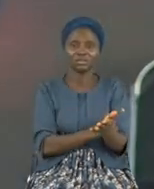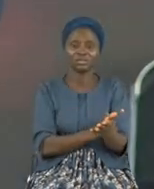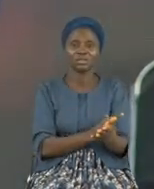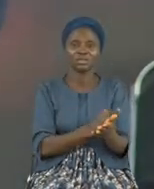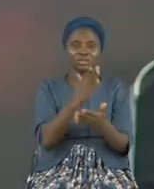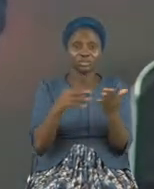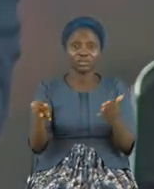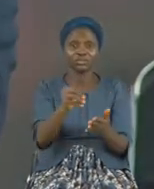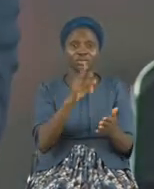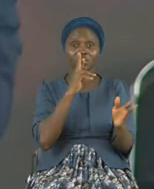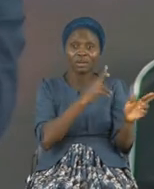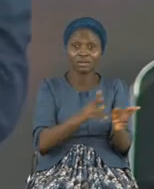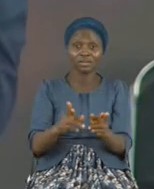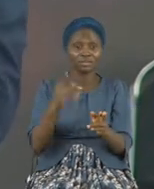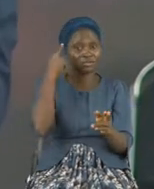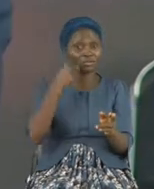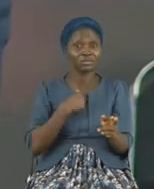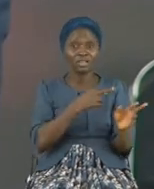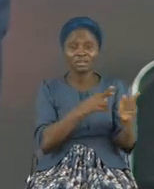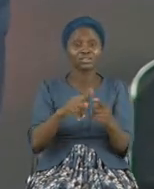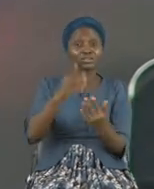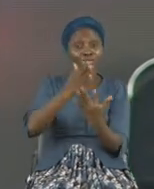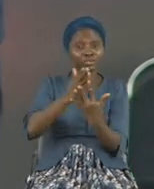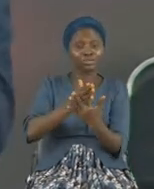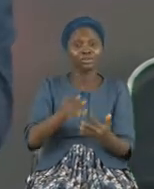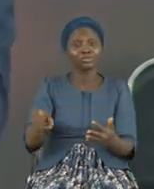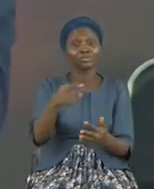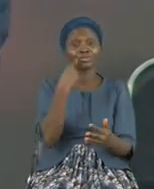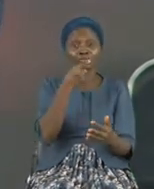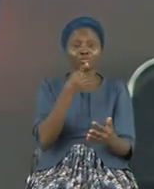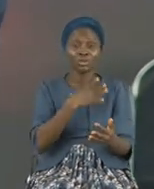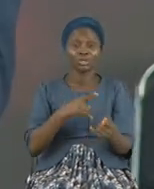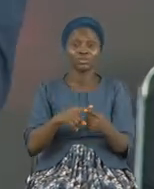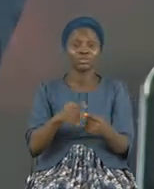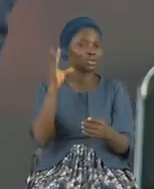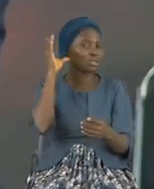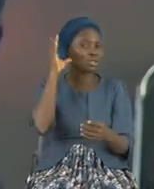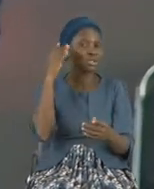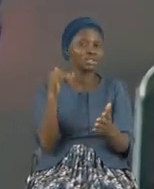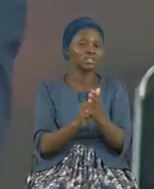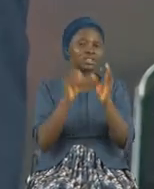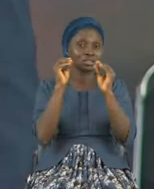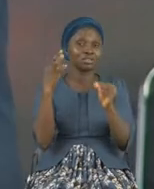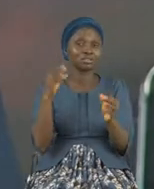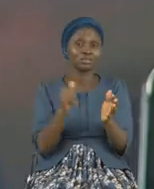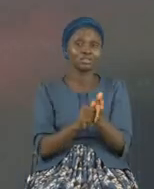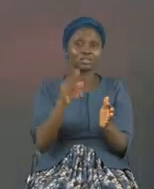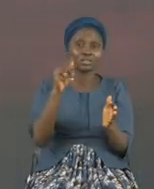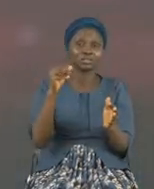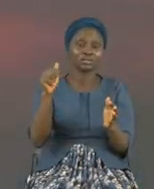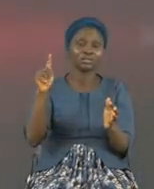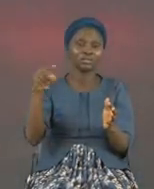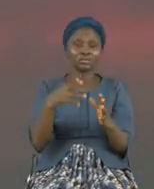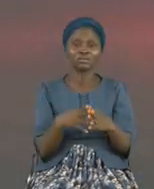ready to disturb those who want to hear the teaching of that mathematics. I didn't change the curriculum because of that. I